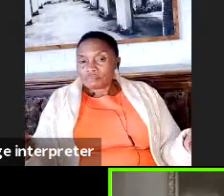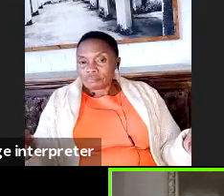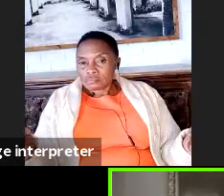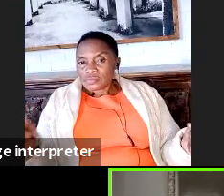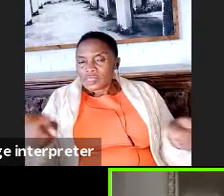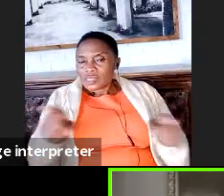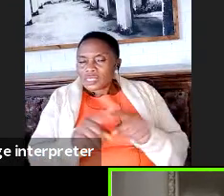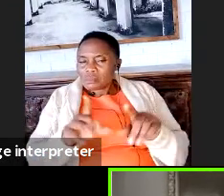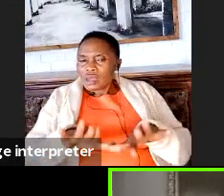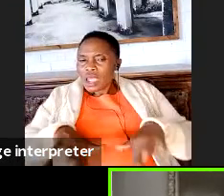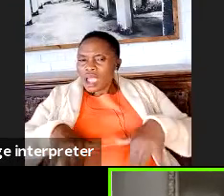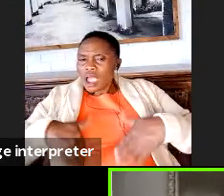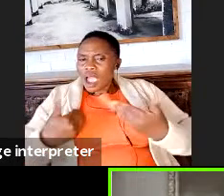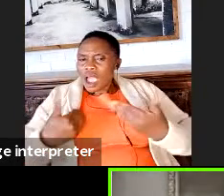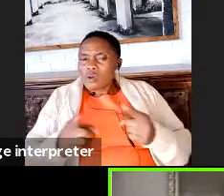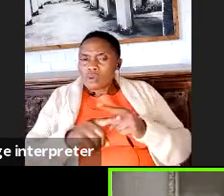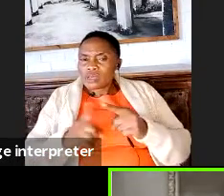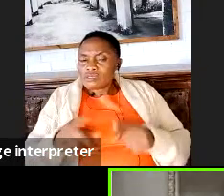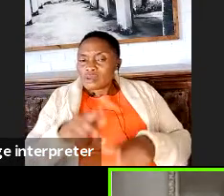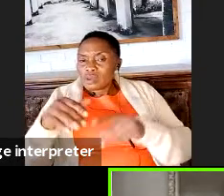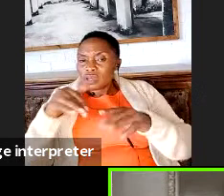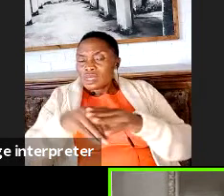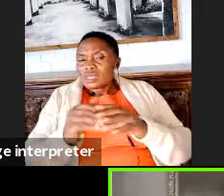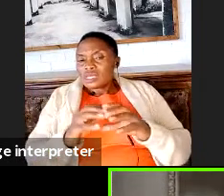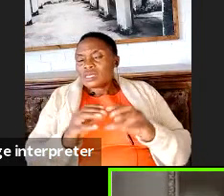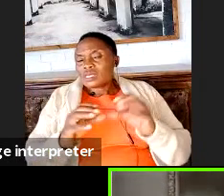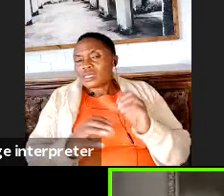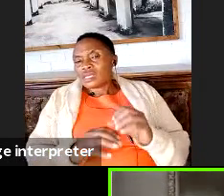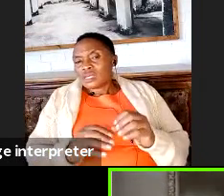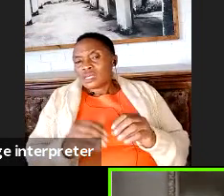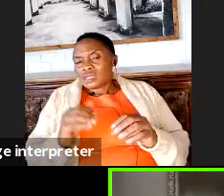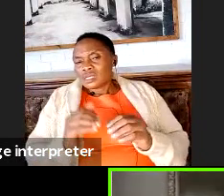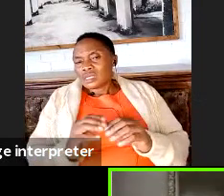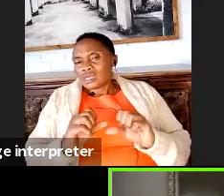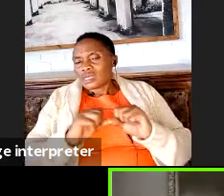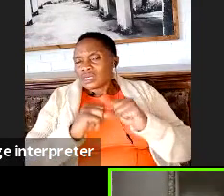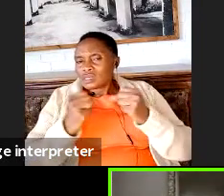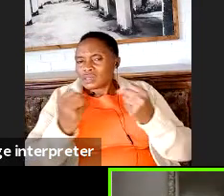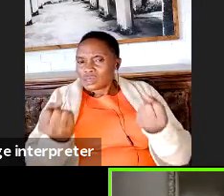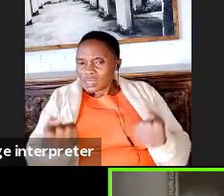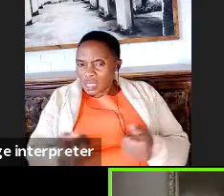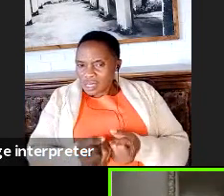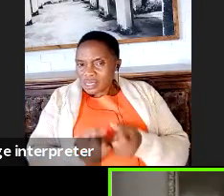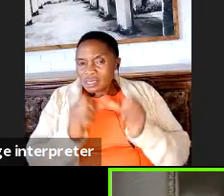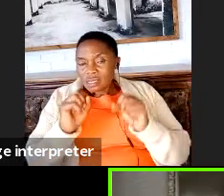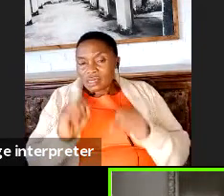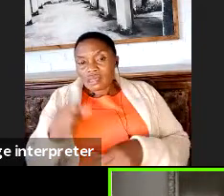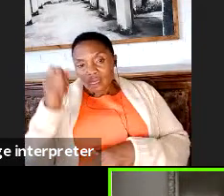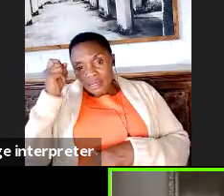different citizens and society, levels within the societies understand the